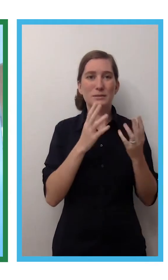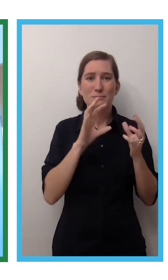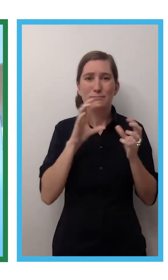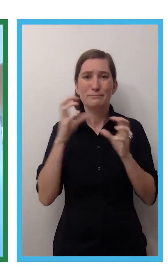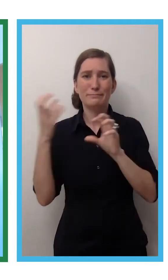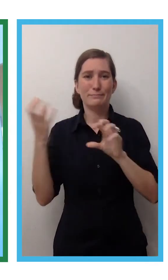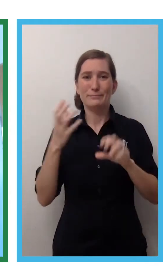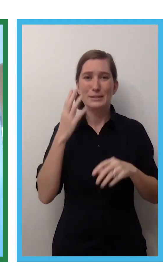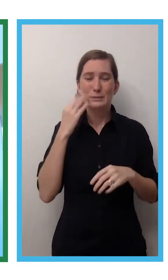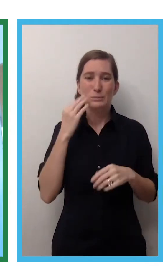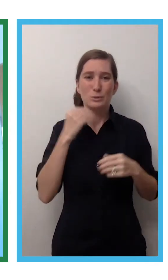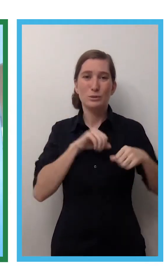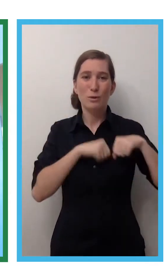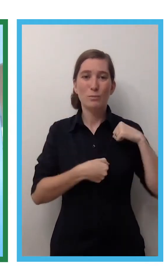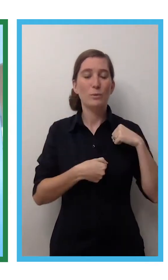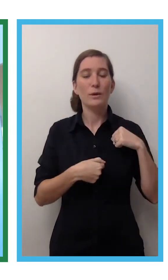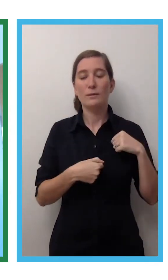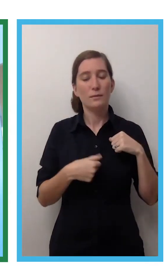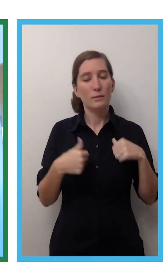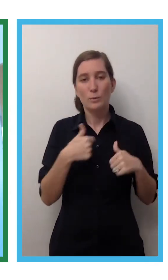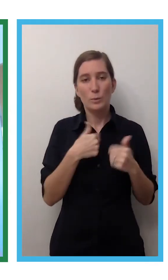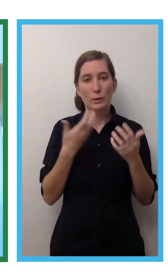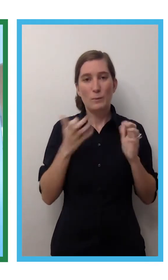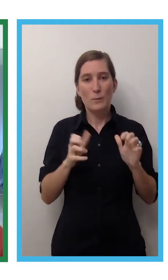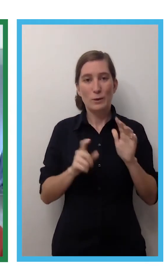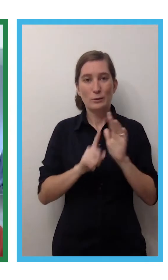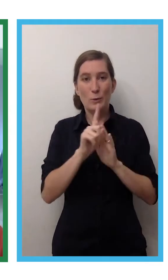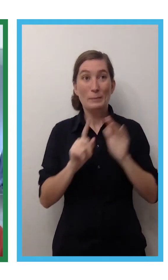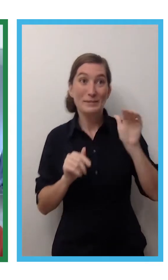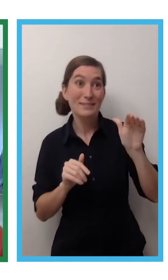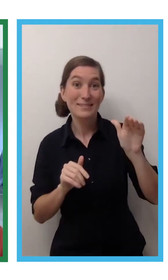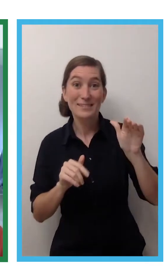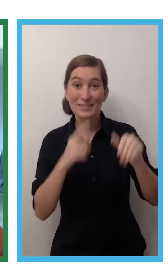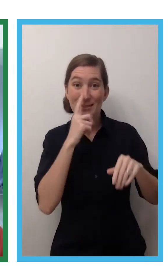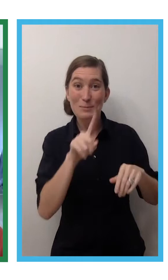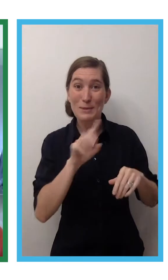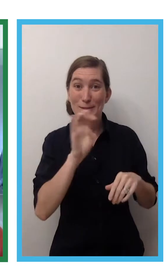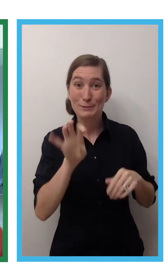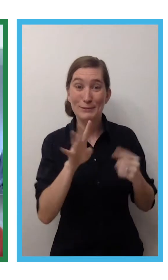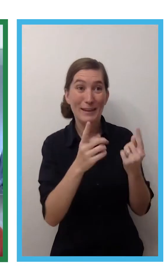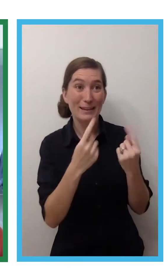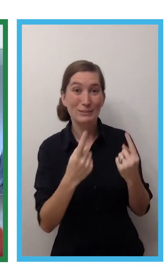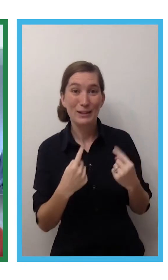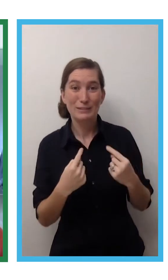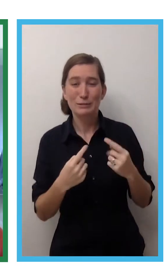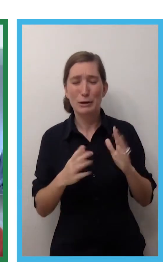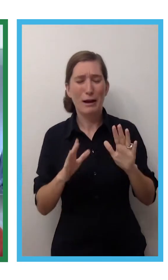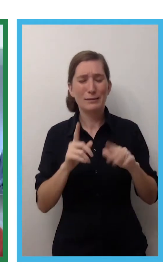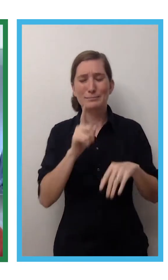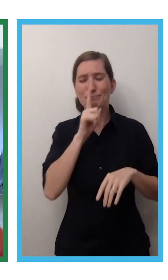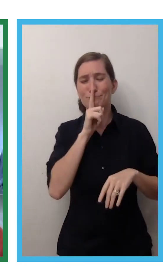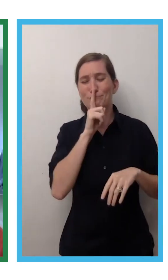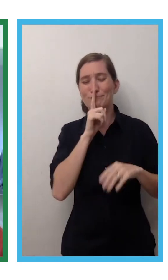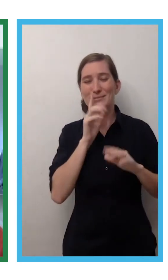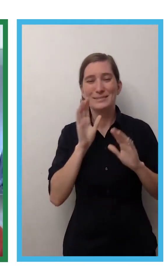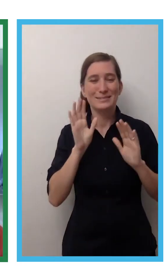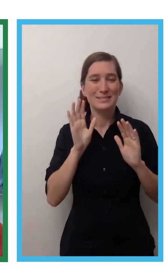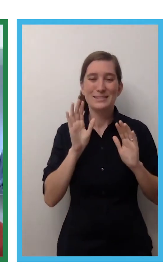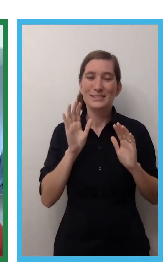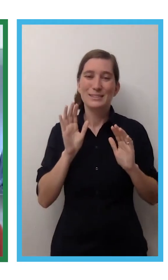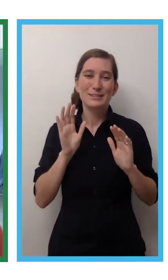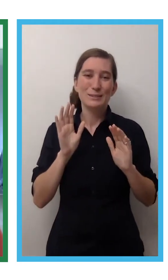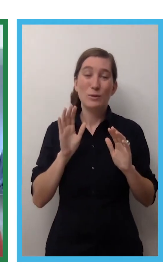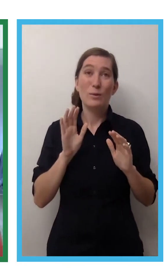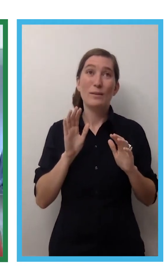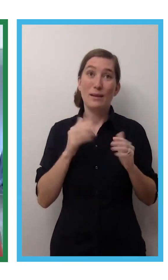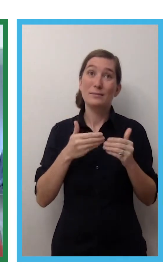peril. The last thing we wanted to do was show up and say, hey, do you have a minute to fill in this survey? So, and then, of course, the election came along.